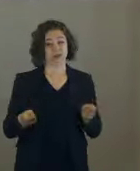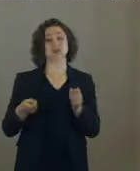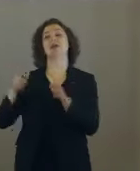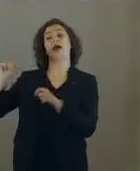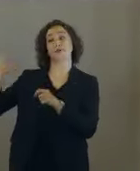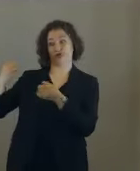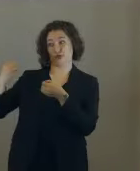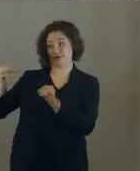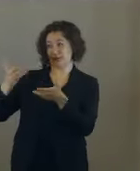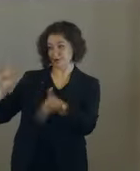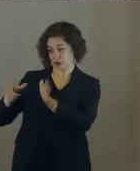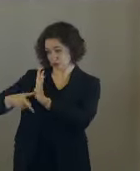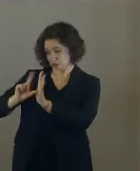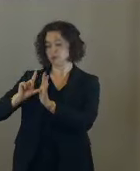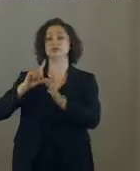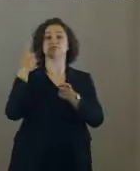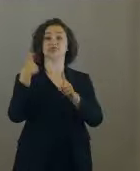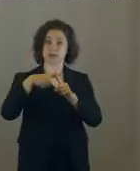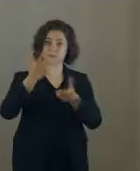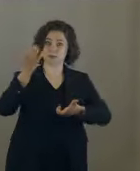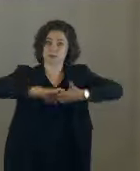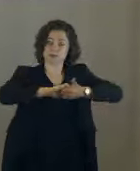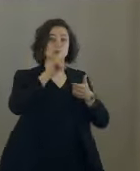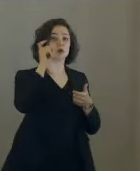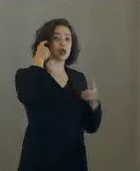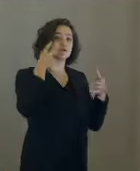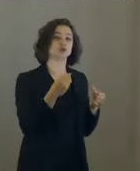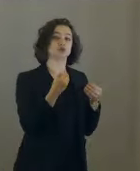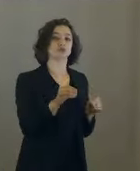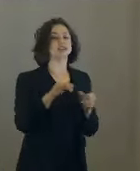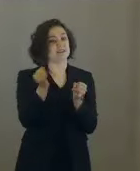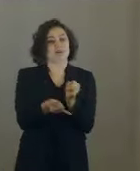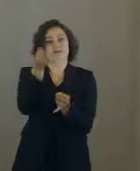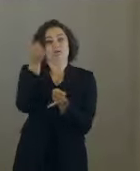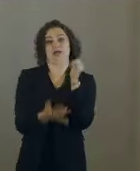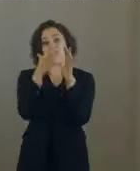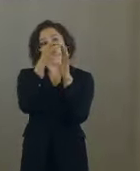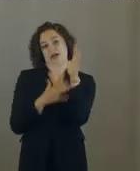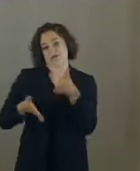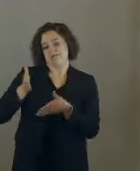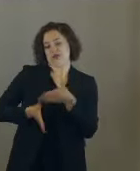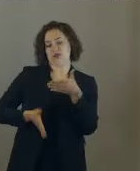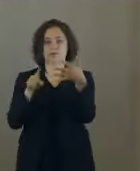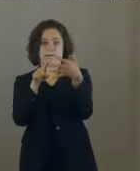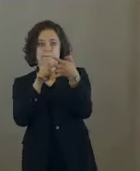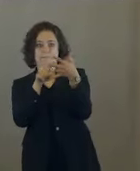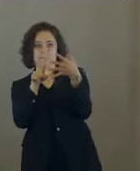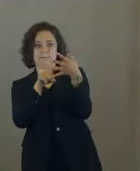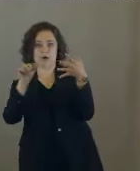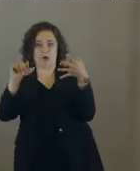cooperation with the governor's office. The final draft is currently scheduled to be completed by mid-August,